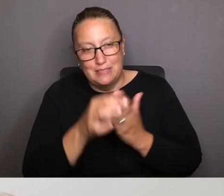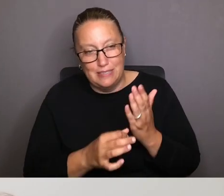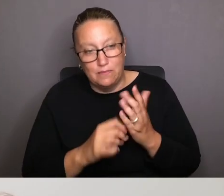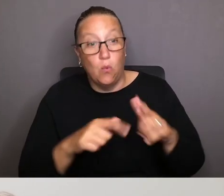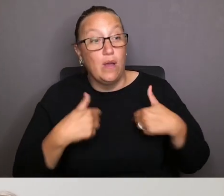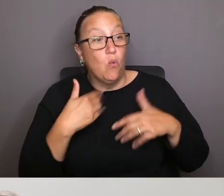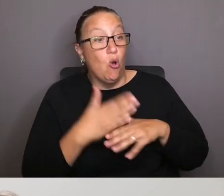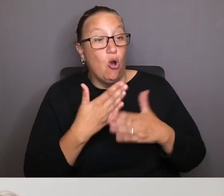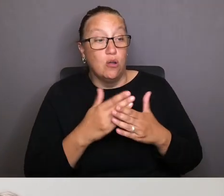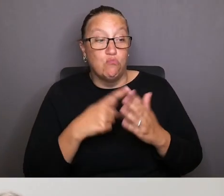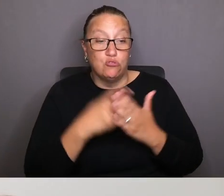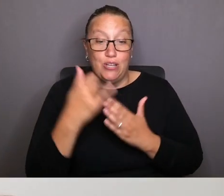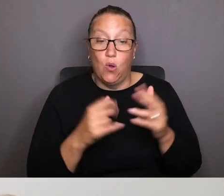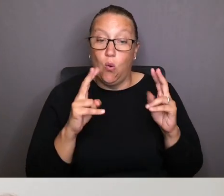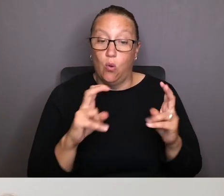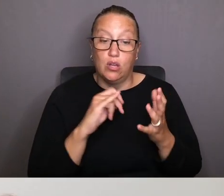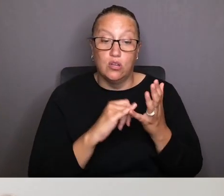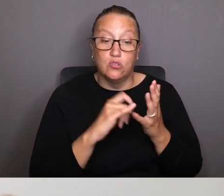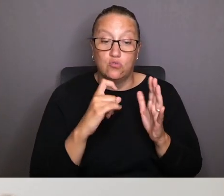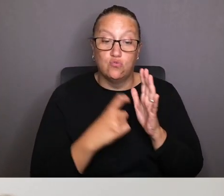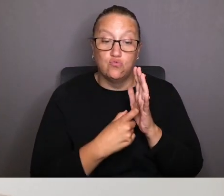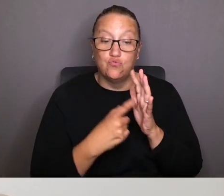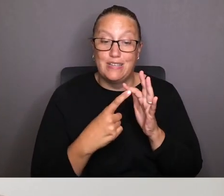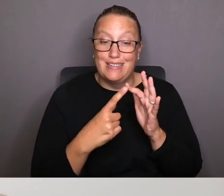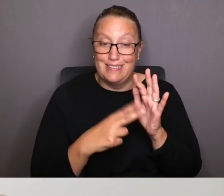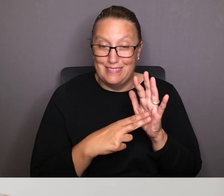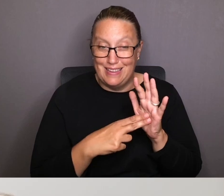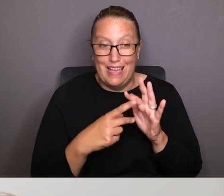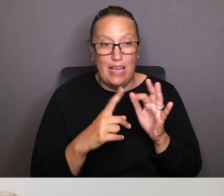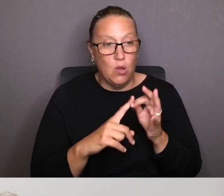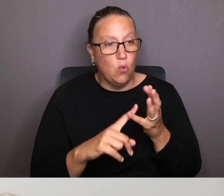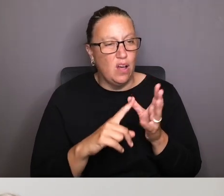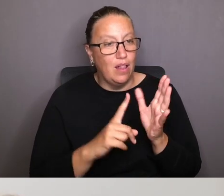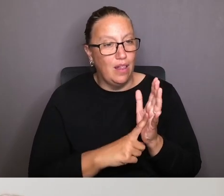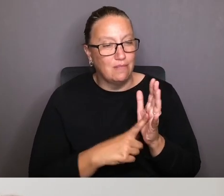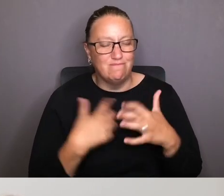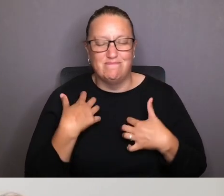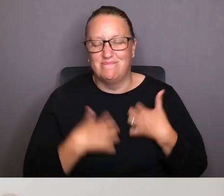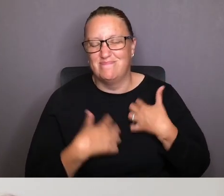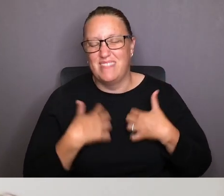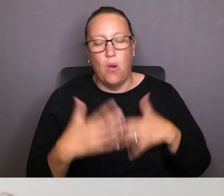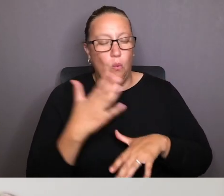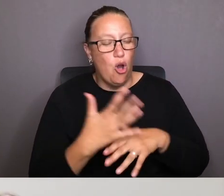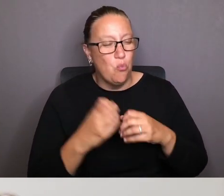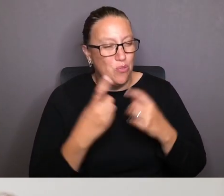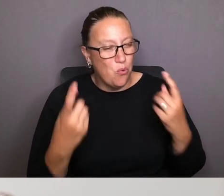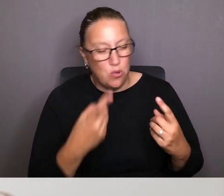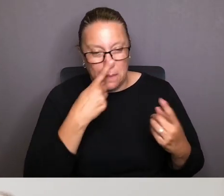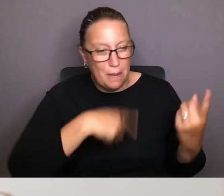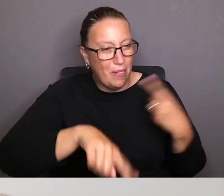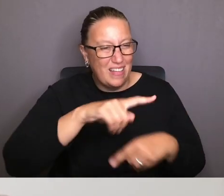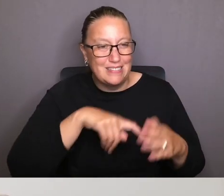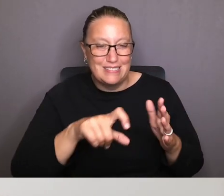with disabilities. A project that we're working on at the moment called Screen Equal is a co-production project which I've